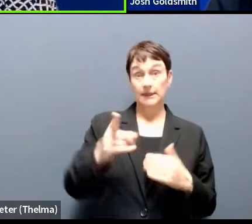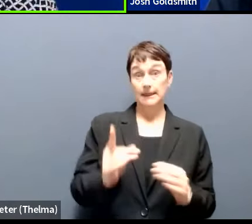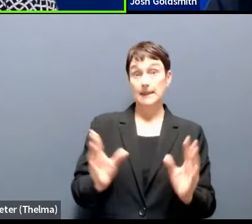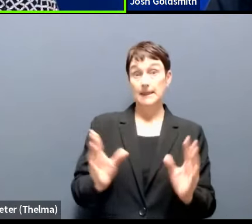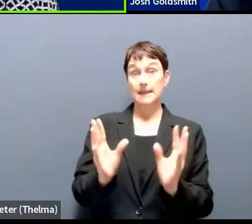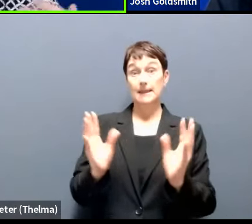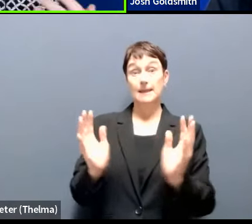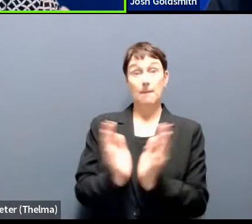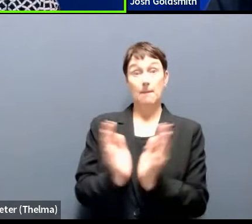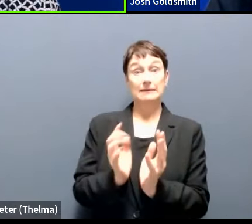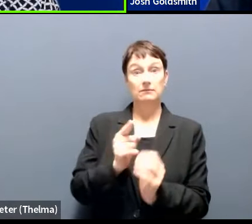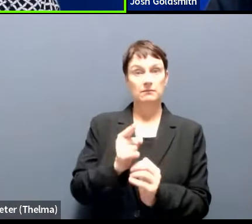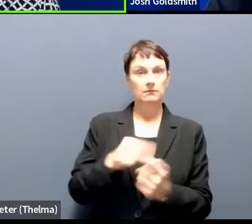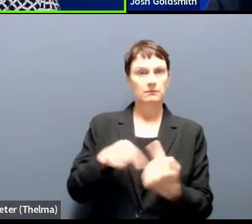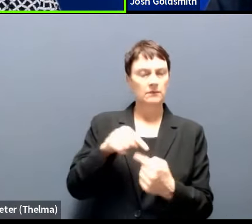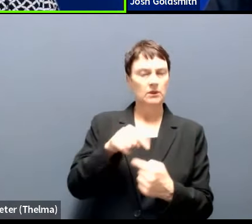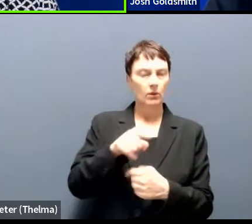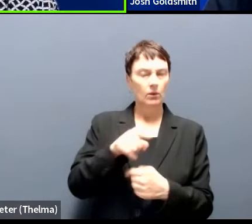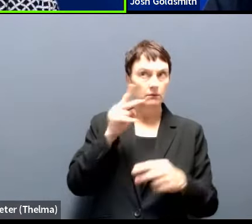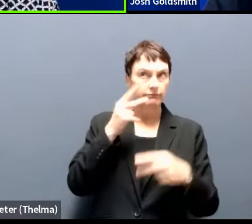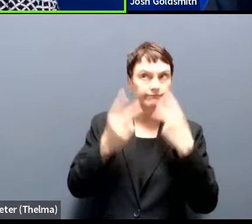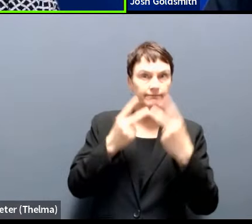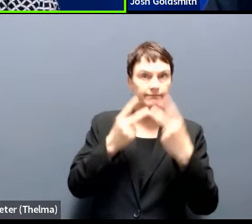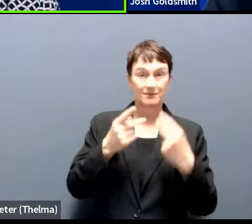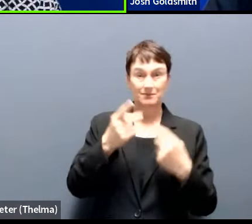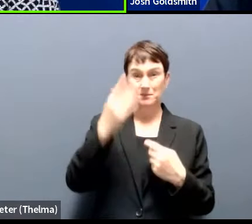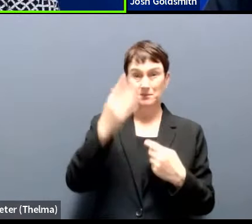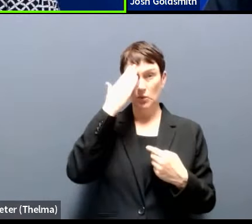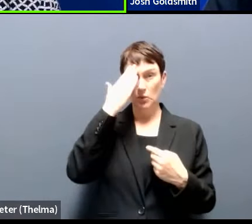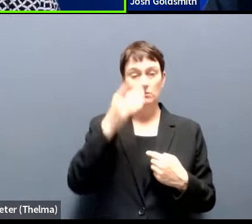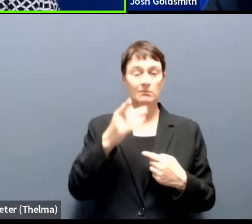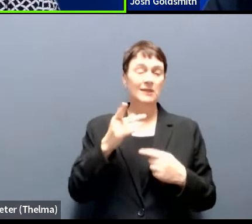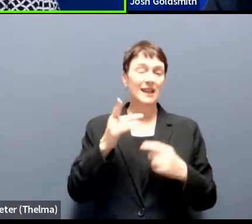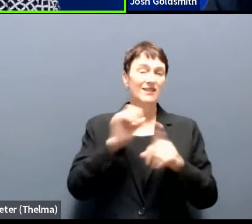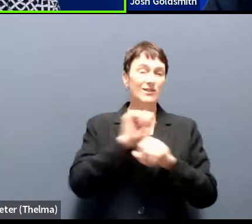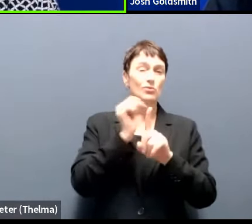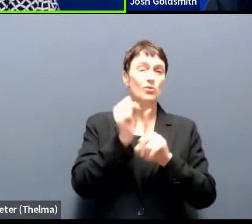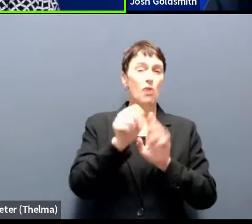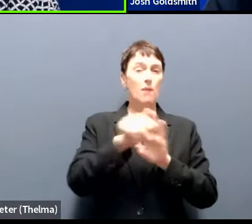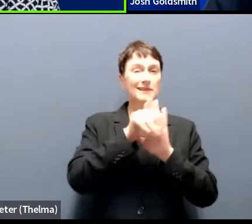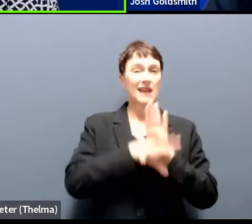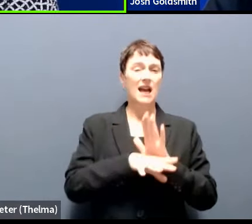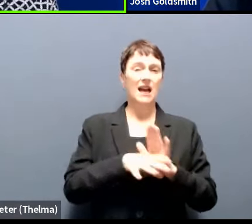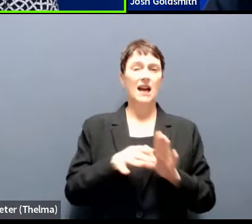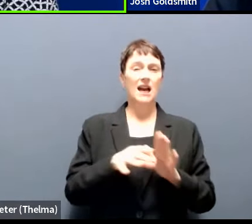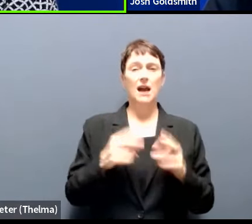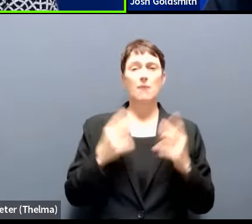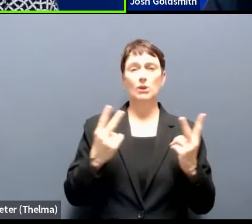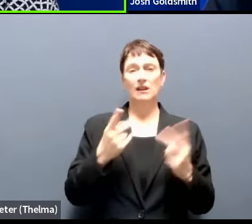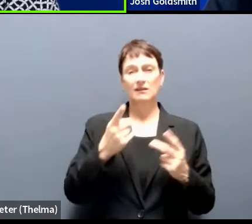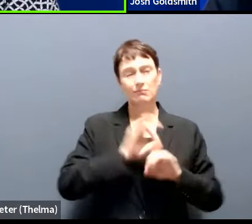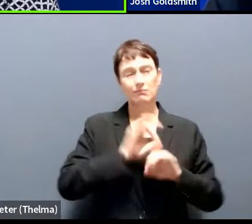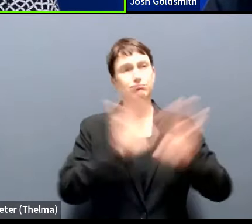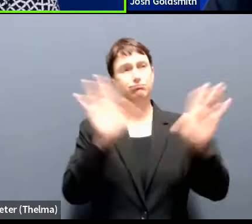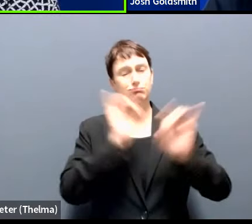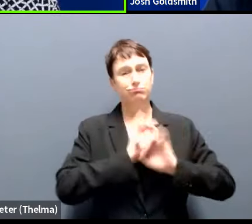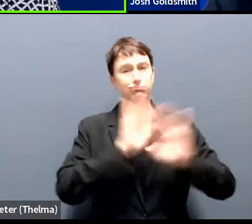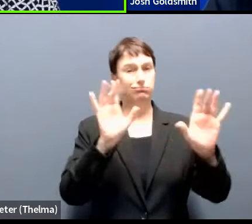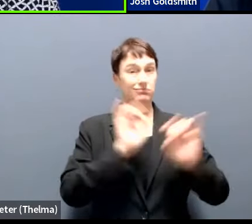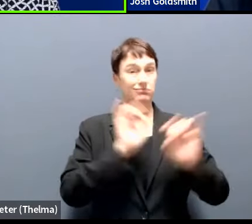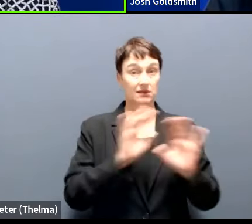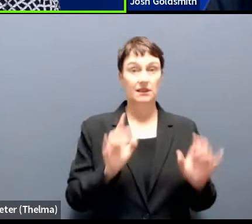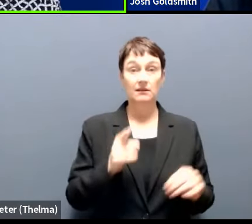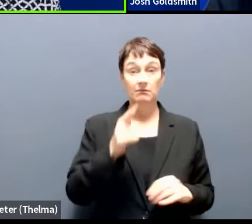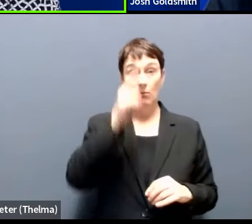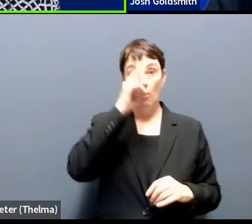being there and making yourself visible out there on social media by sharing all this relevant content is very important. It helps your